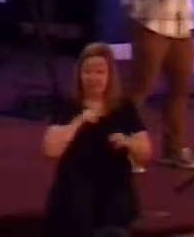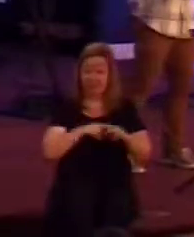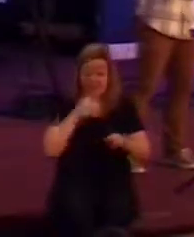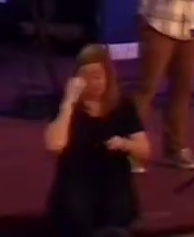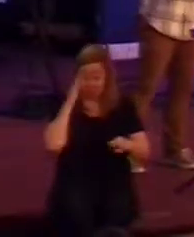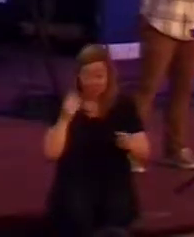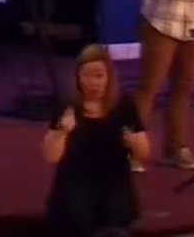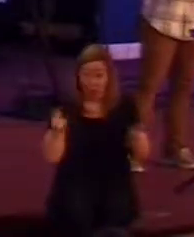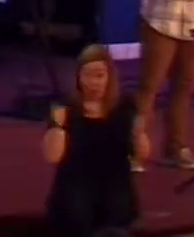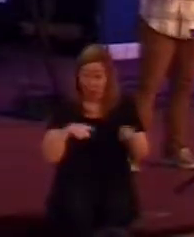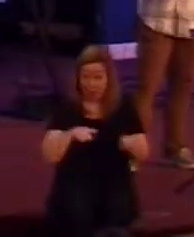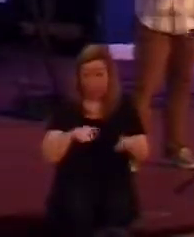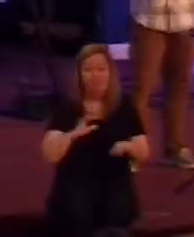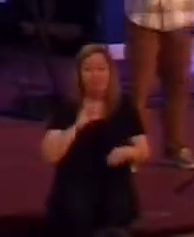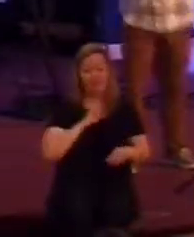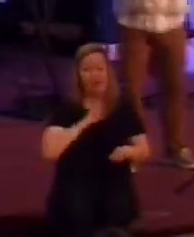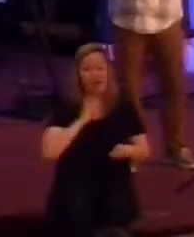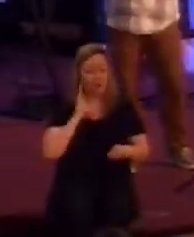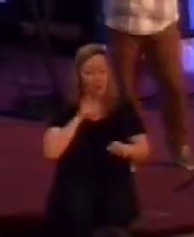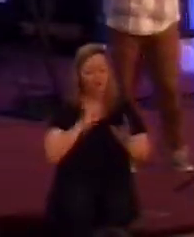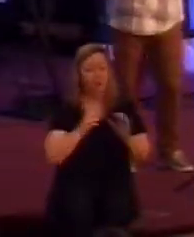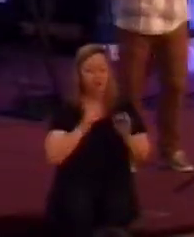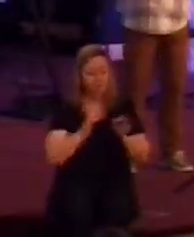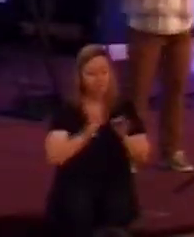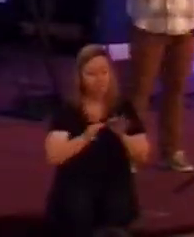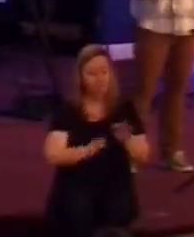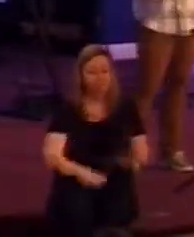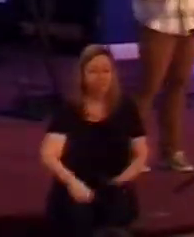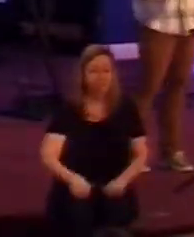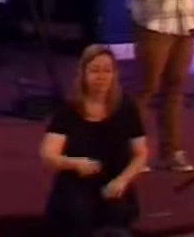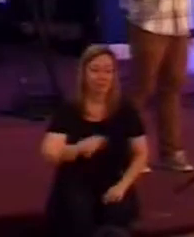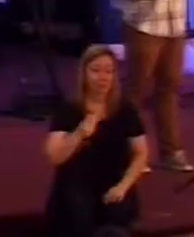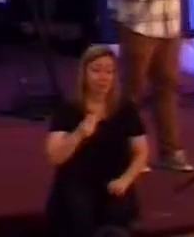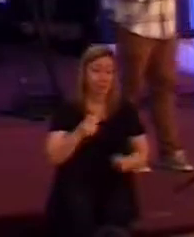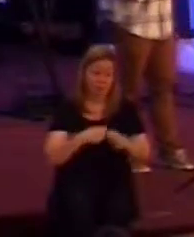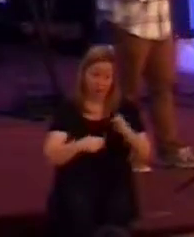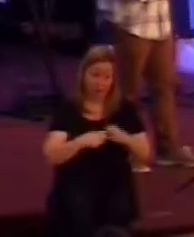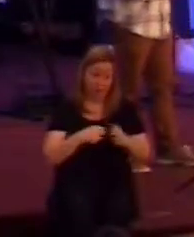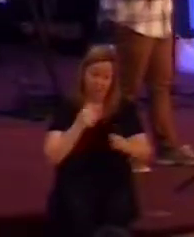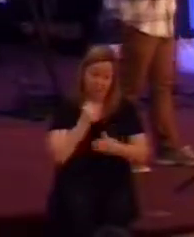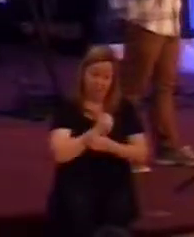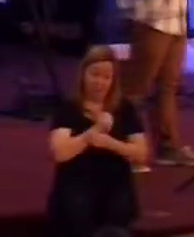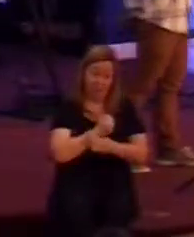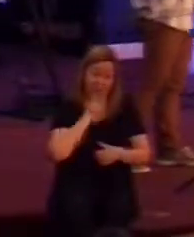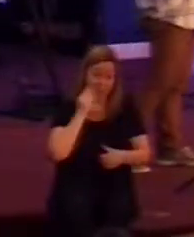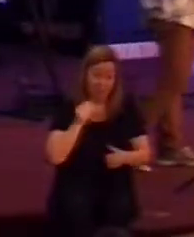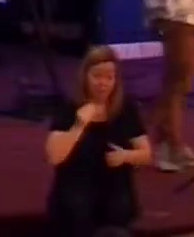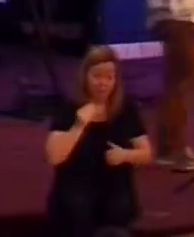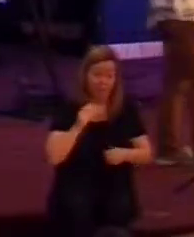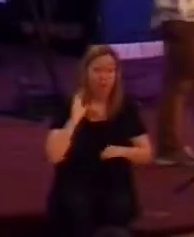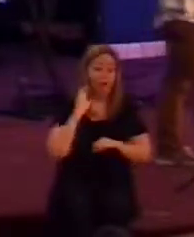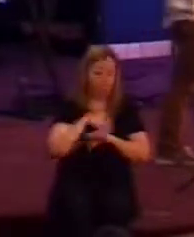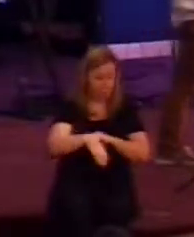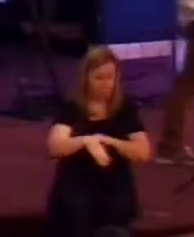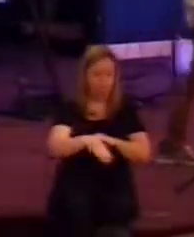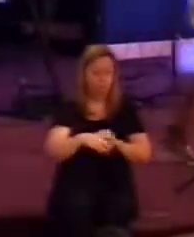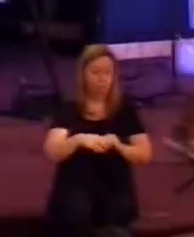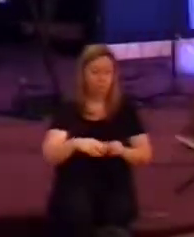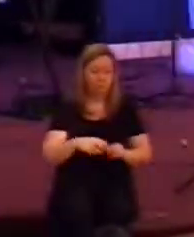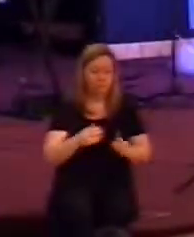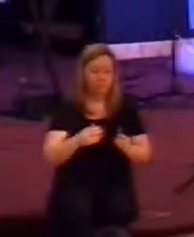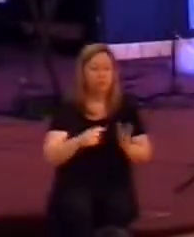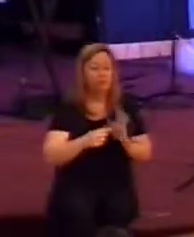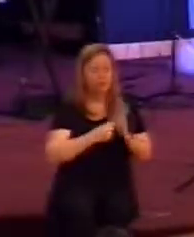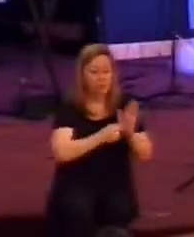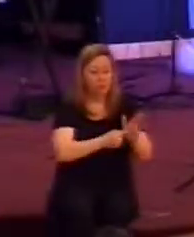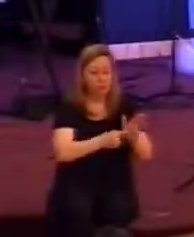going to get there. There are two things that Abraham faced, two problems, so to speak, that Abraham overcame that serve as a